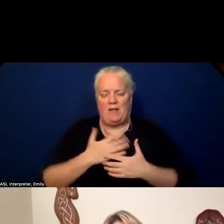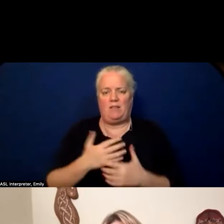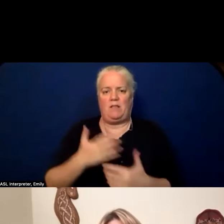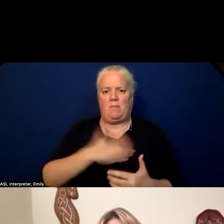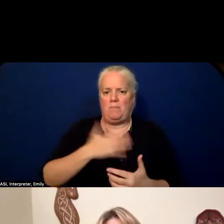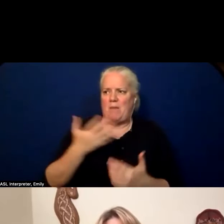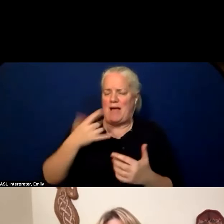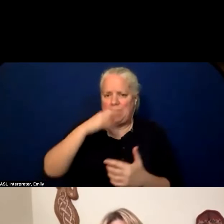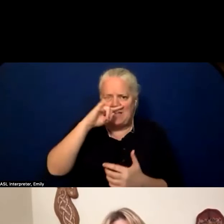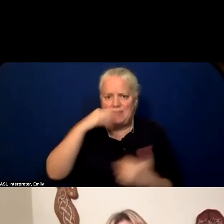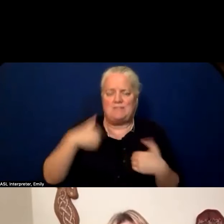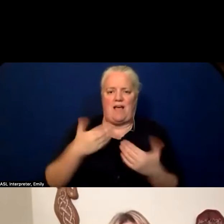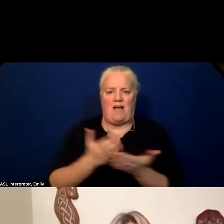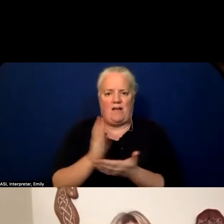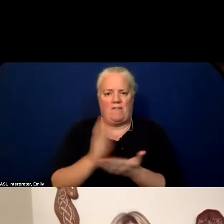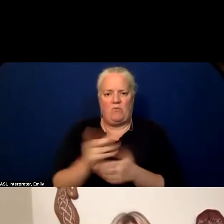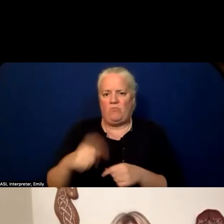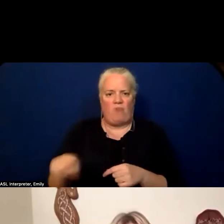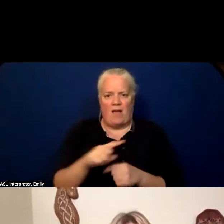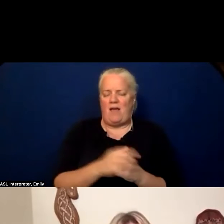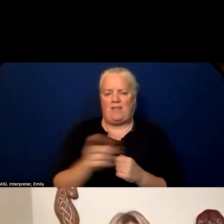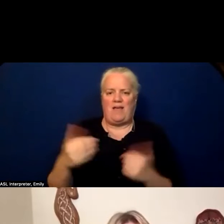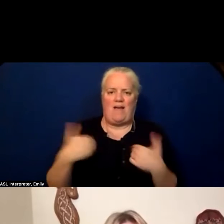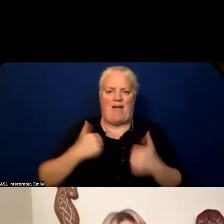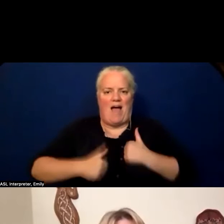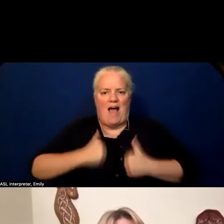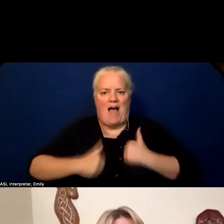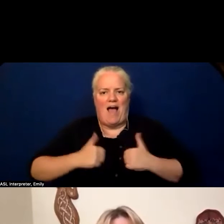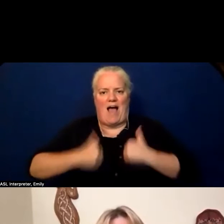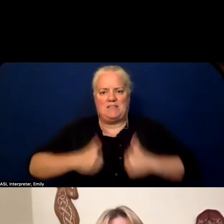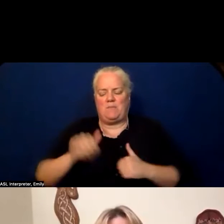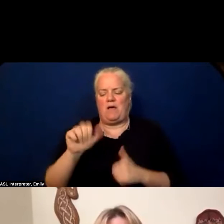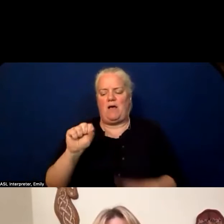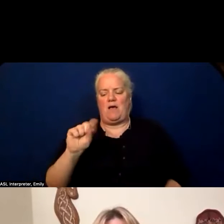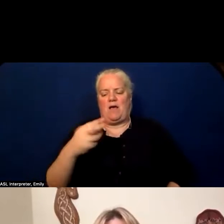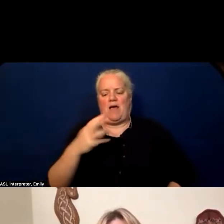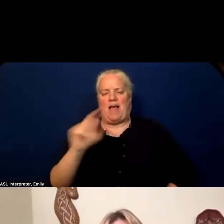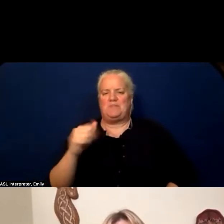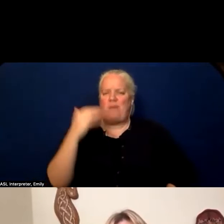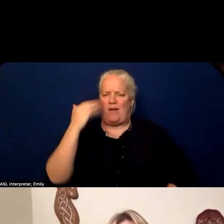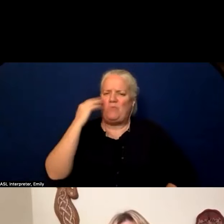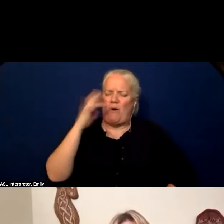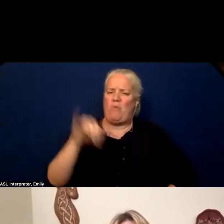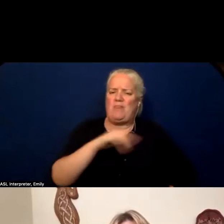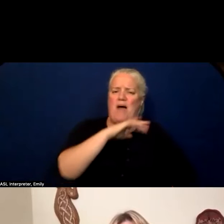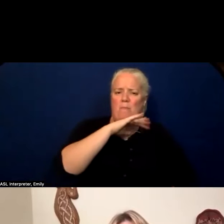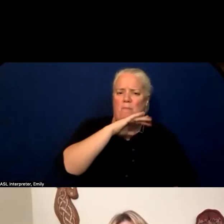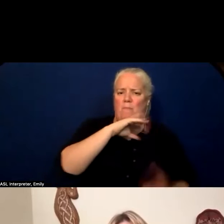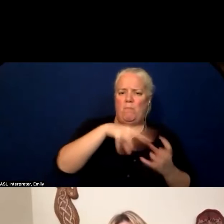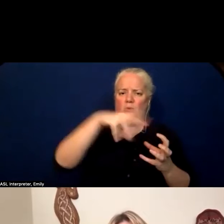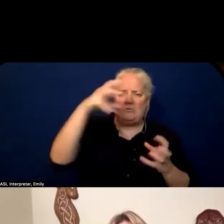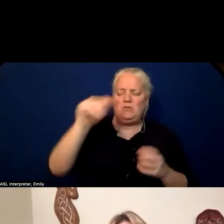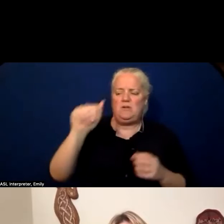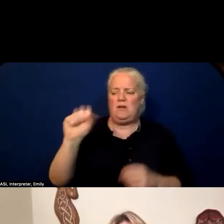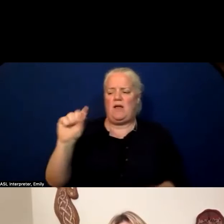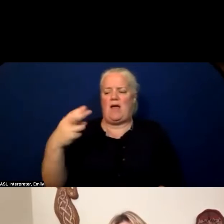to have asthma. And pollution and asthma are intimately entwined. And we see across New York that